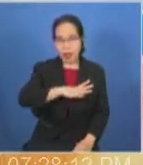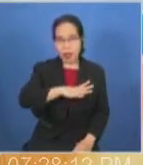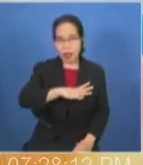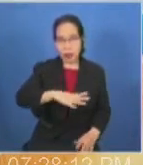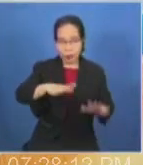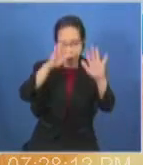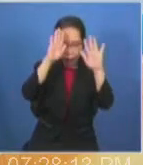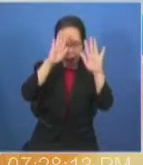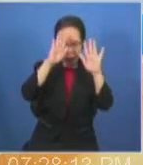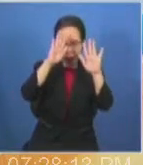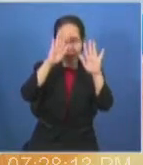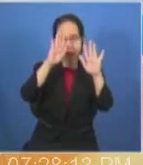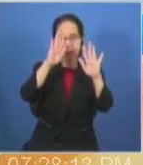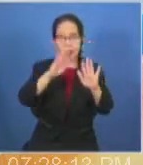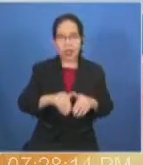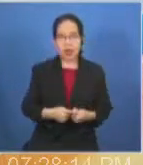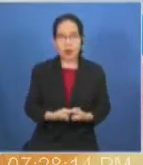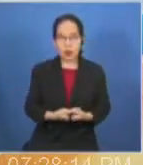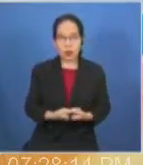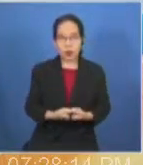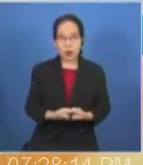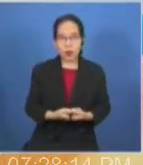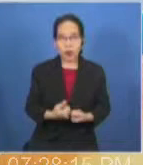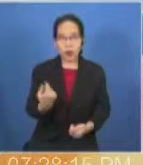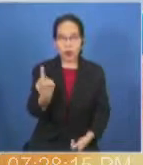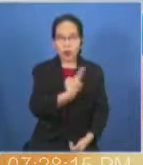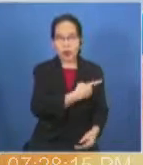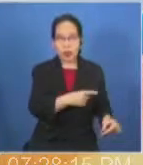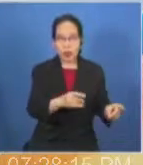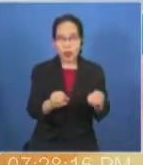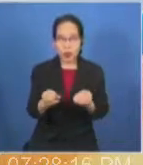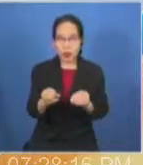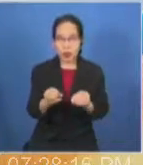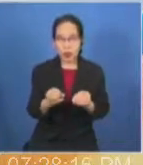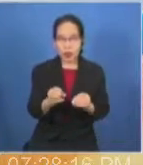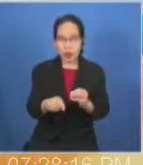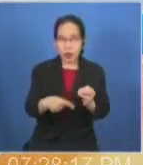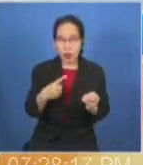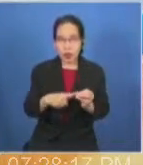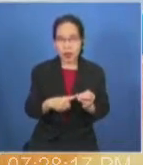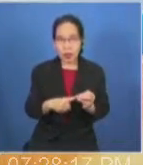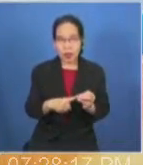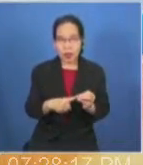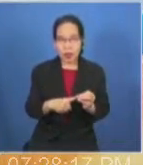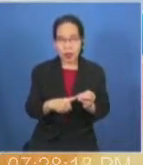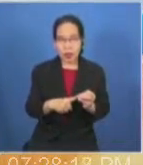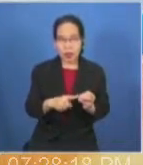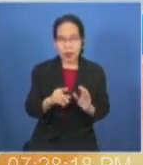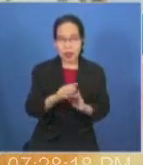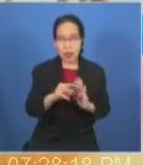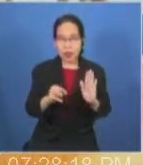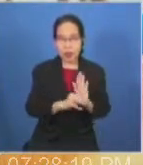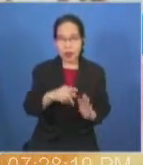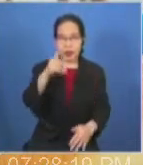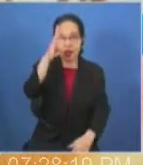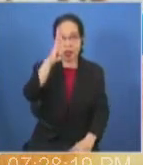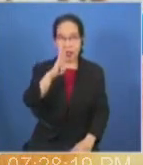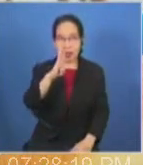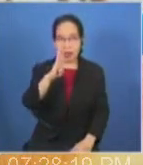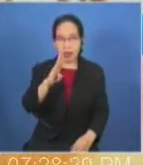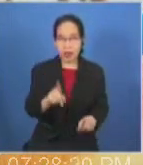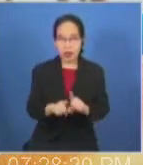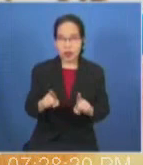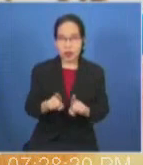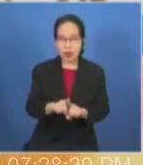to do that? And who is the man to whom we will submit ourselves? And how can we do it? According to the law of